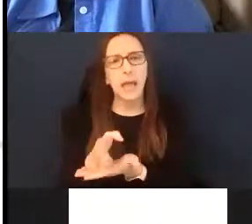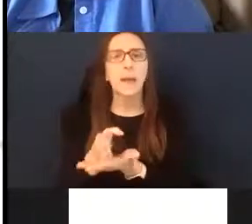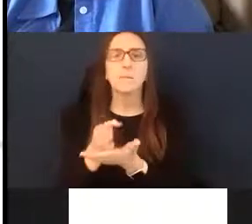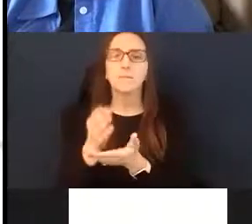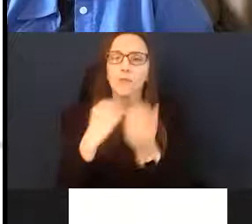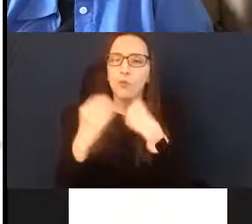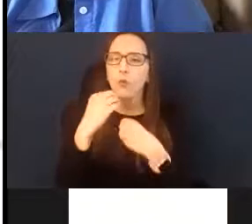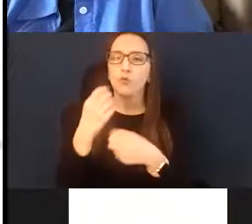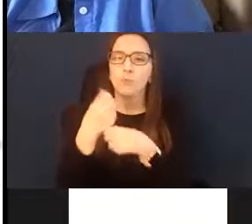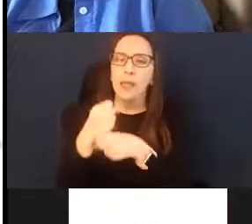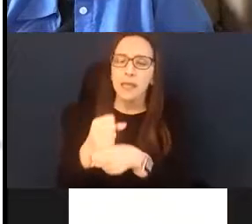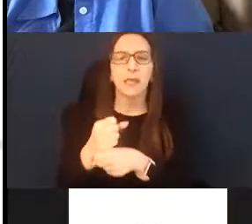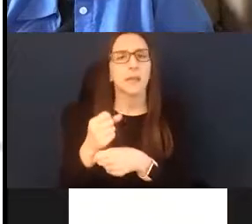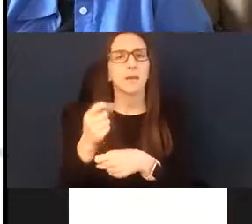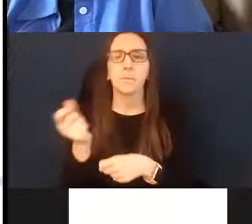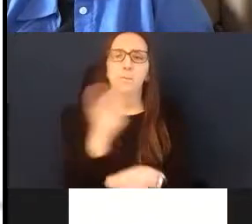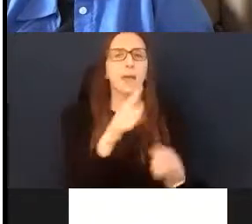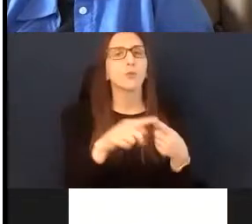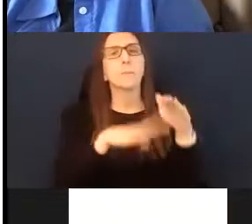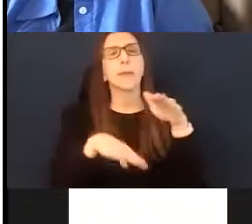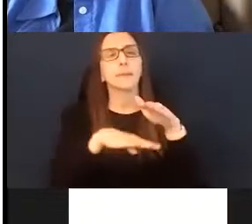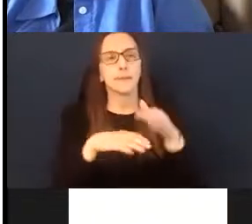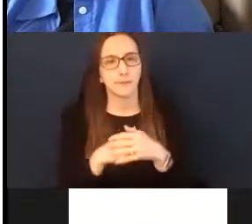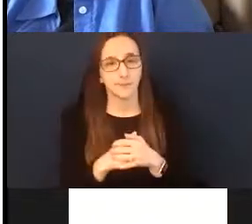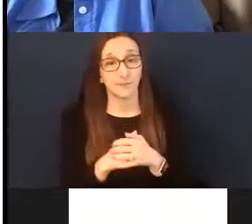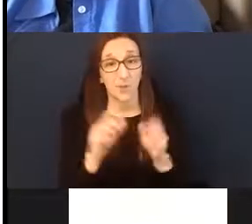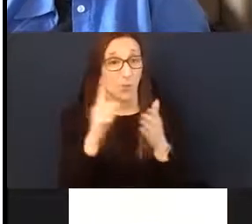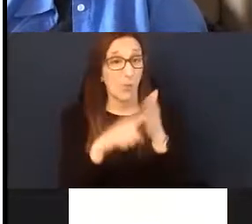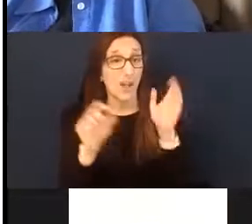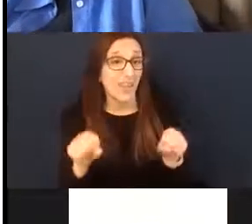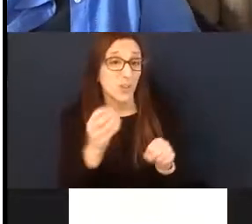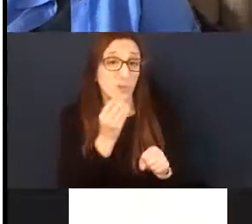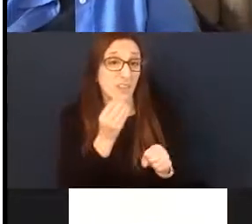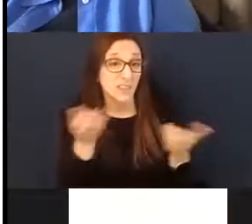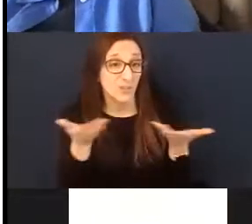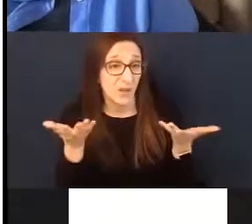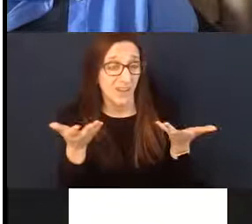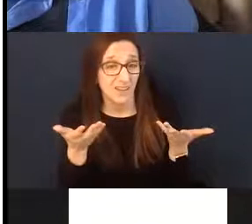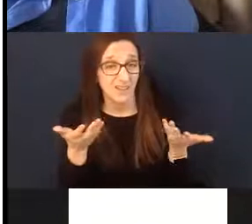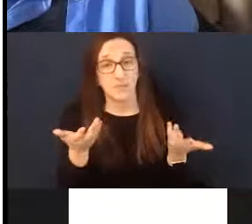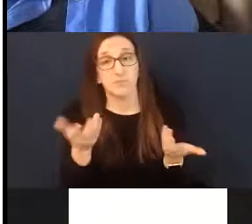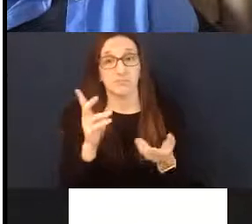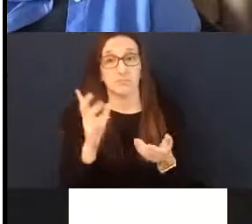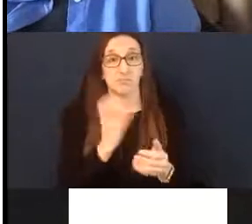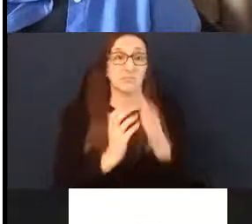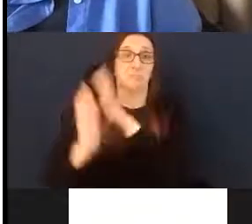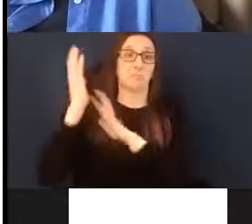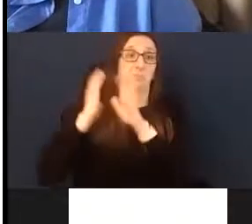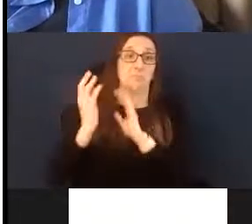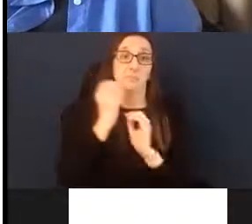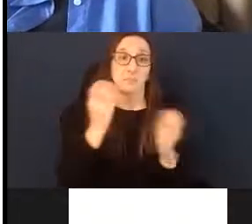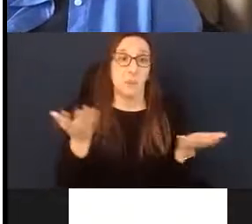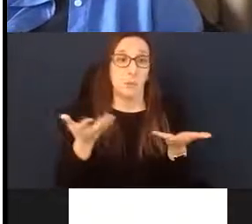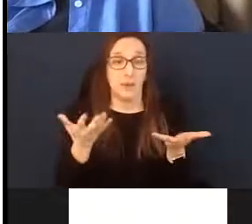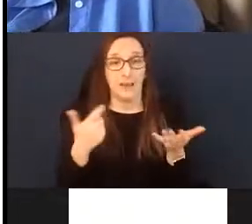basics. So what can you eat in this diet? You know, like what did our ancestors eat back then? I wouldn't